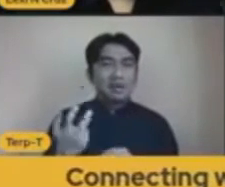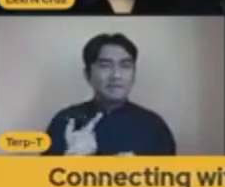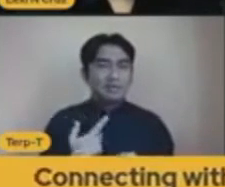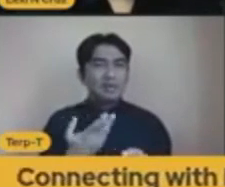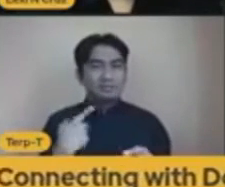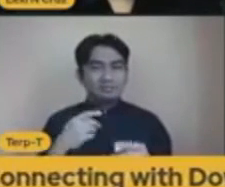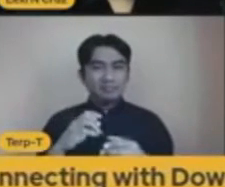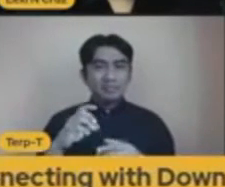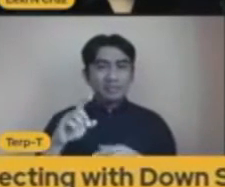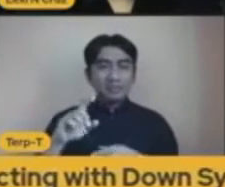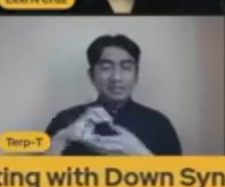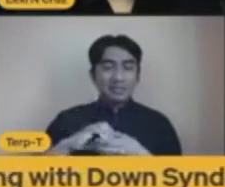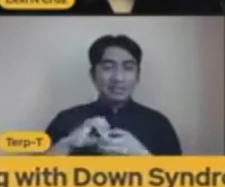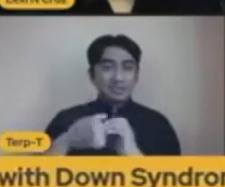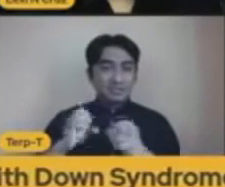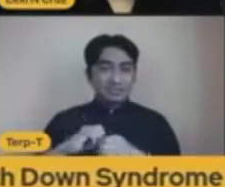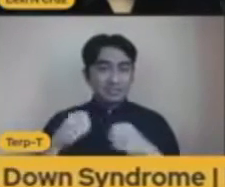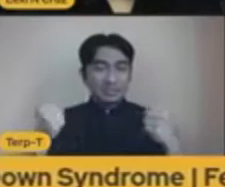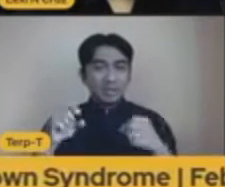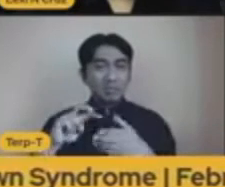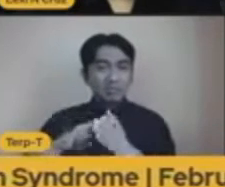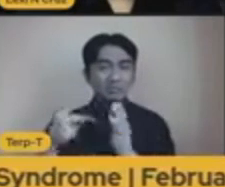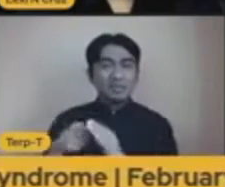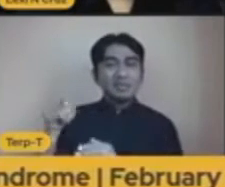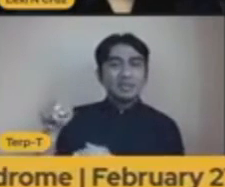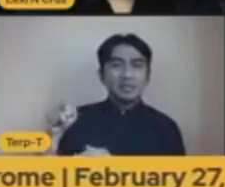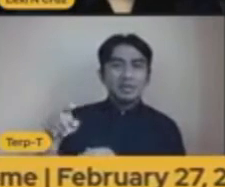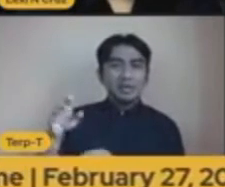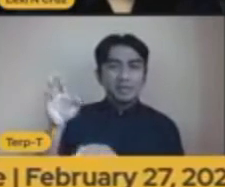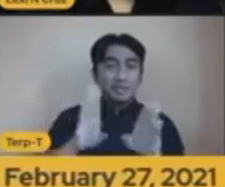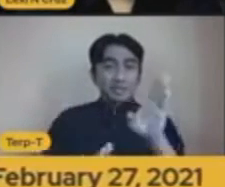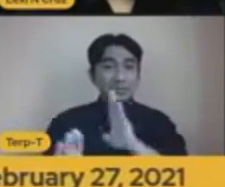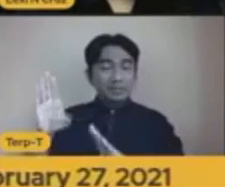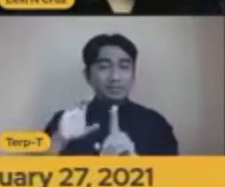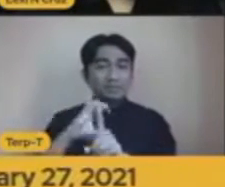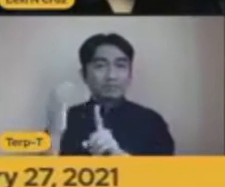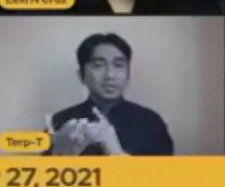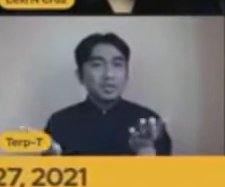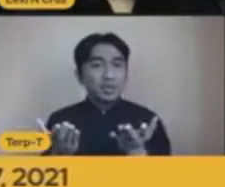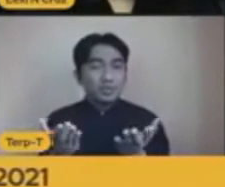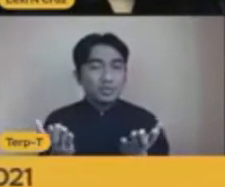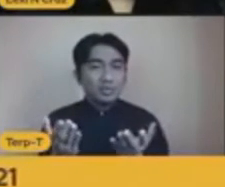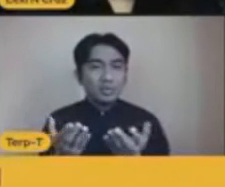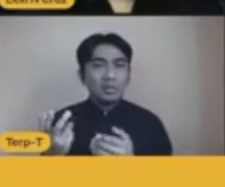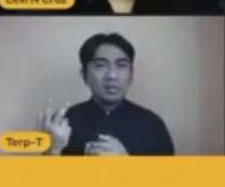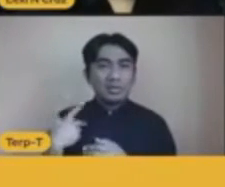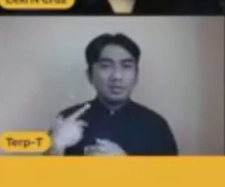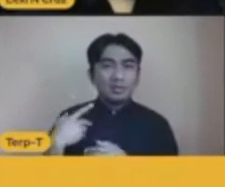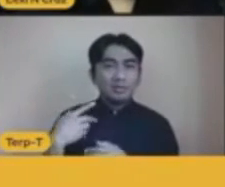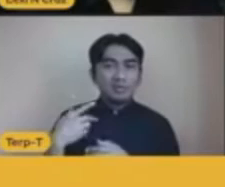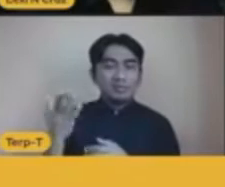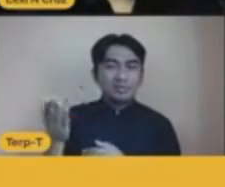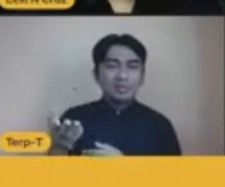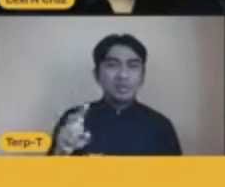22. Trisomy 22 is a biological condition where, as a FYI, the